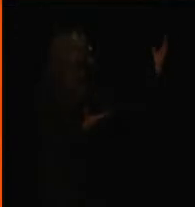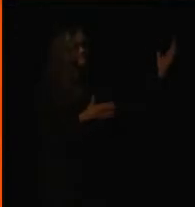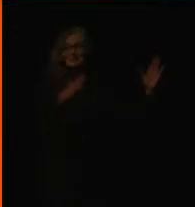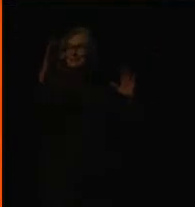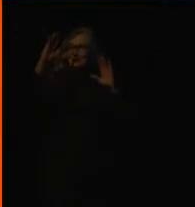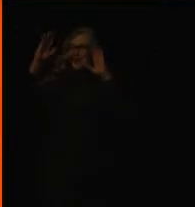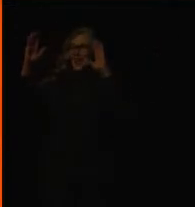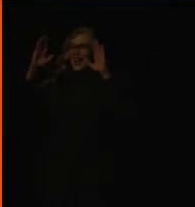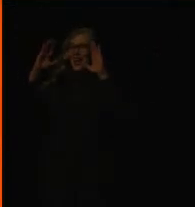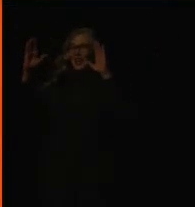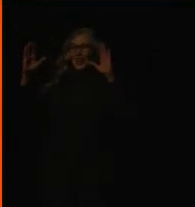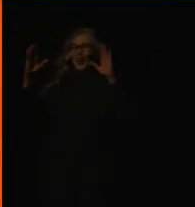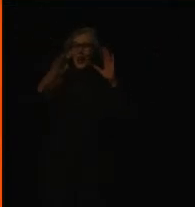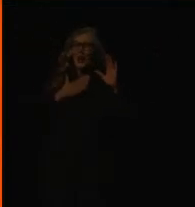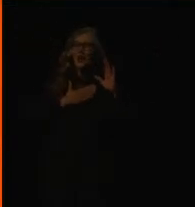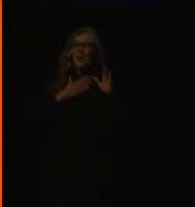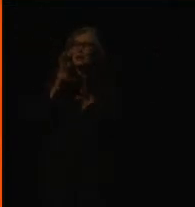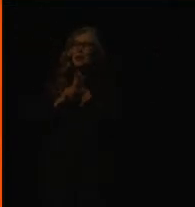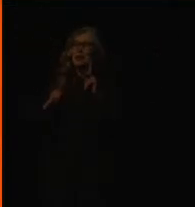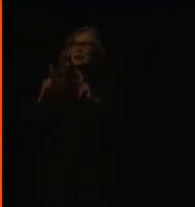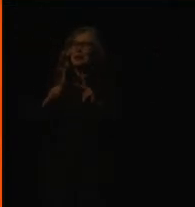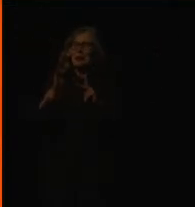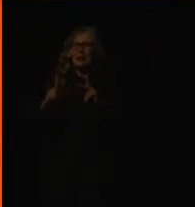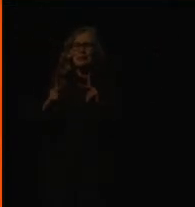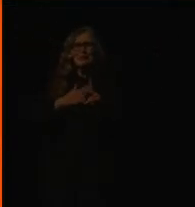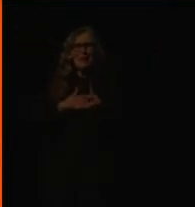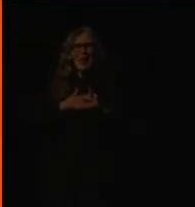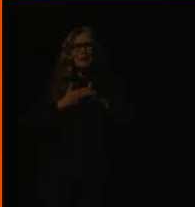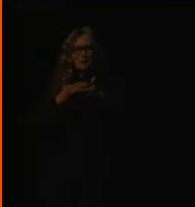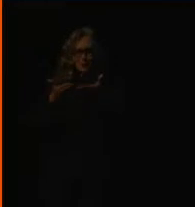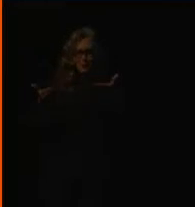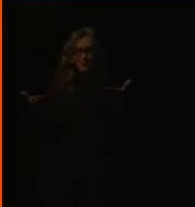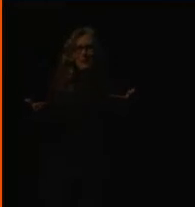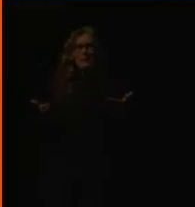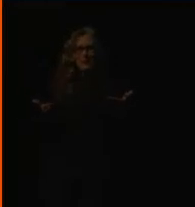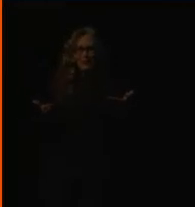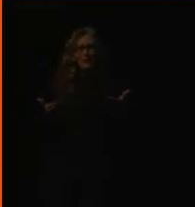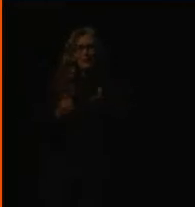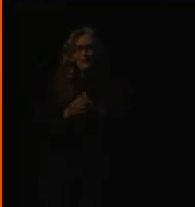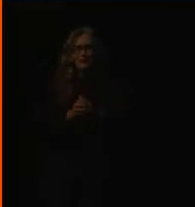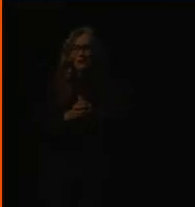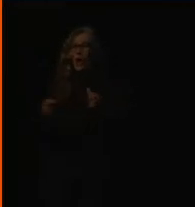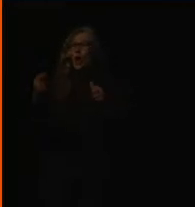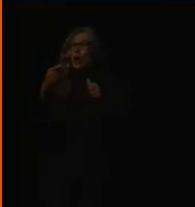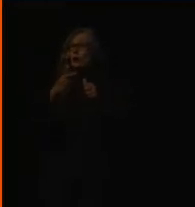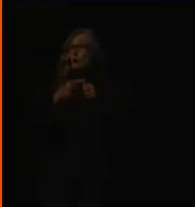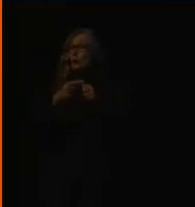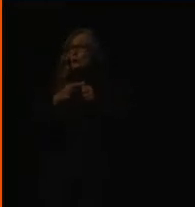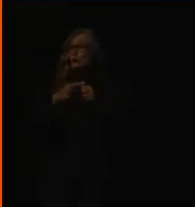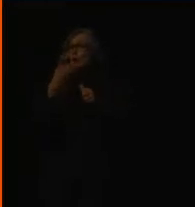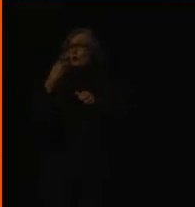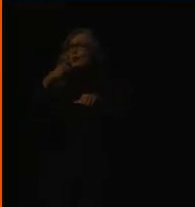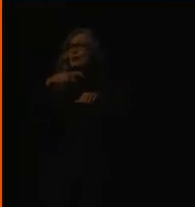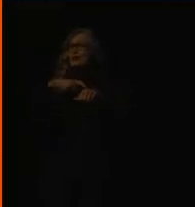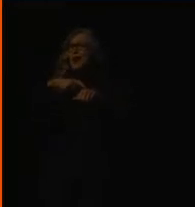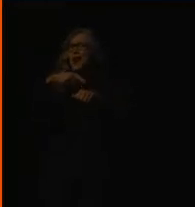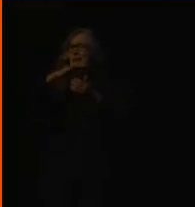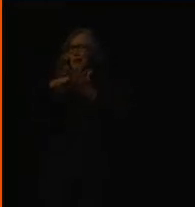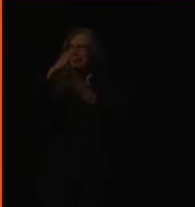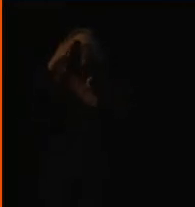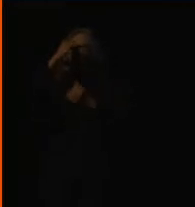Good afternoon, my people. I am so happy. First, we should all get to know each other